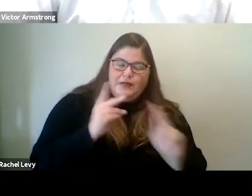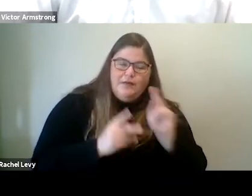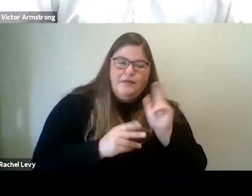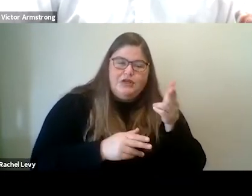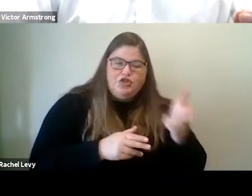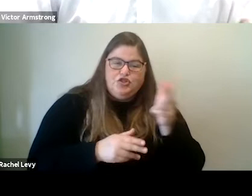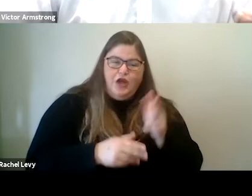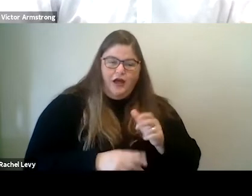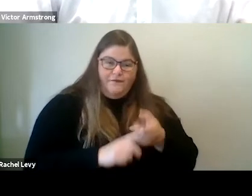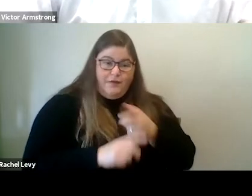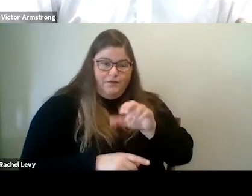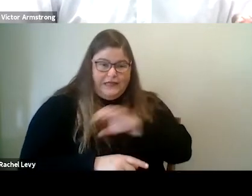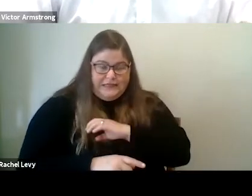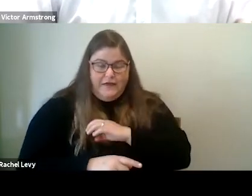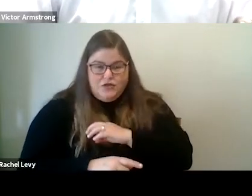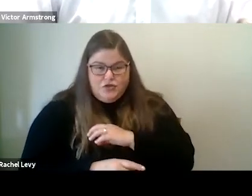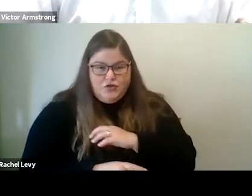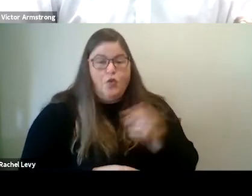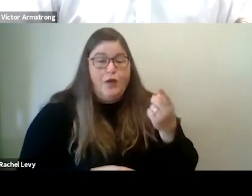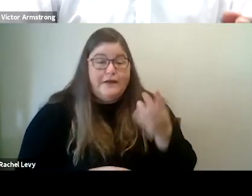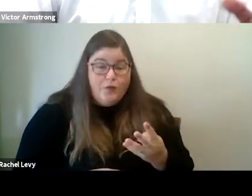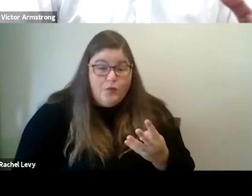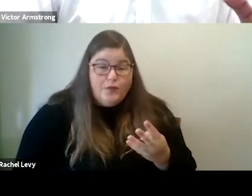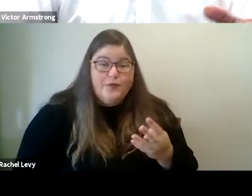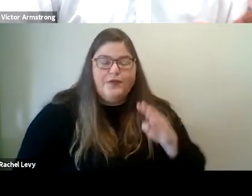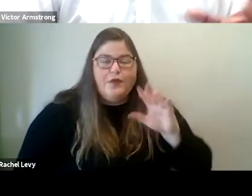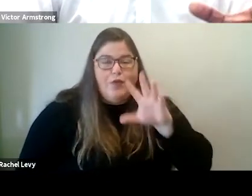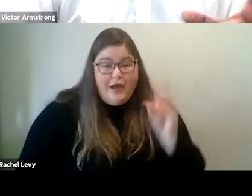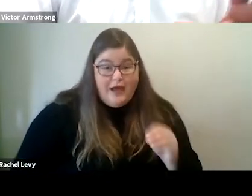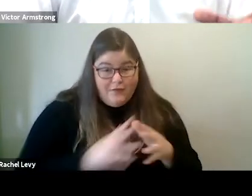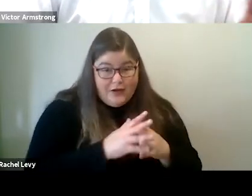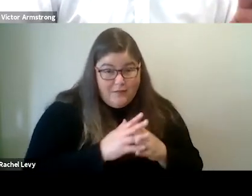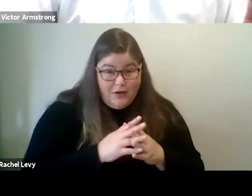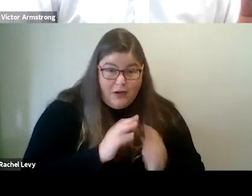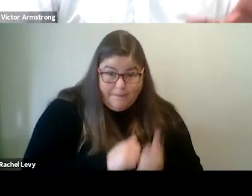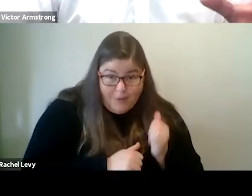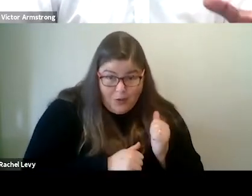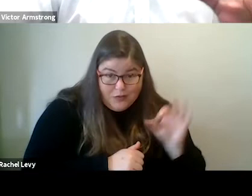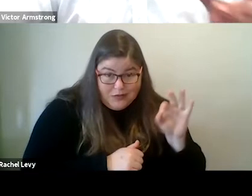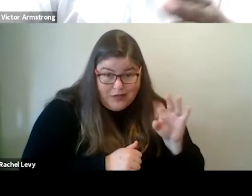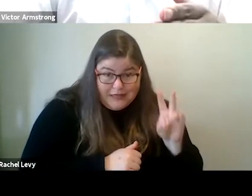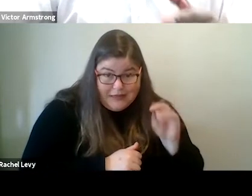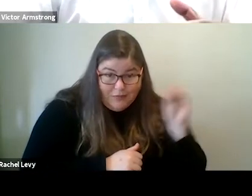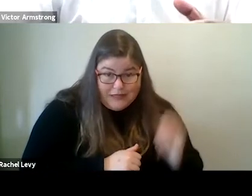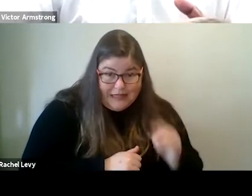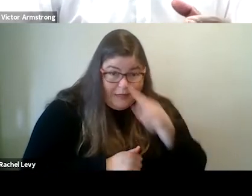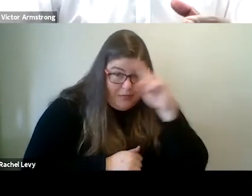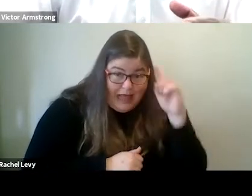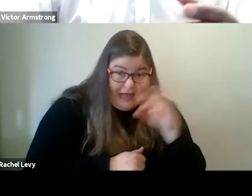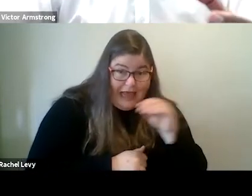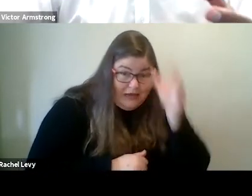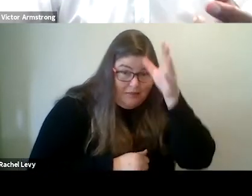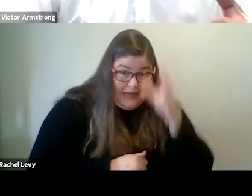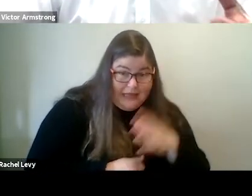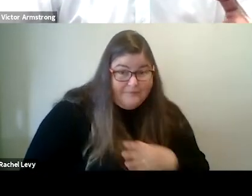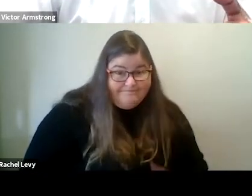2015. Nearly 1/4 were African American, with the vast majority, almost 97%, Black and male.